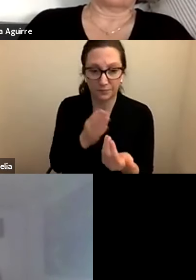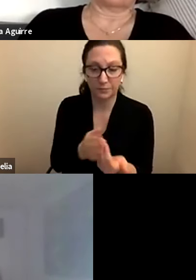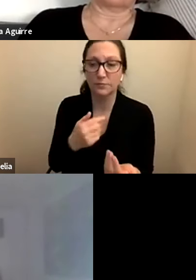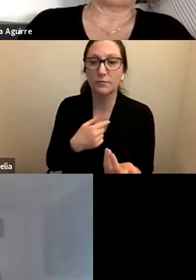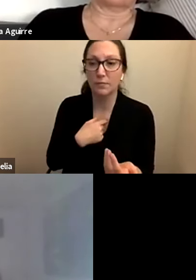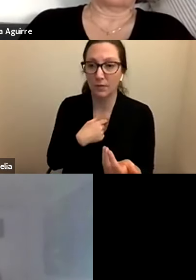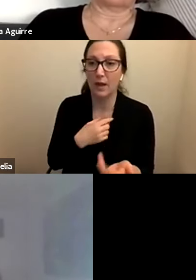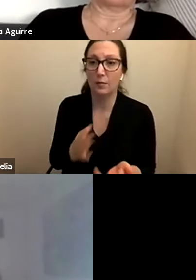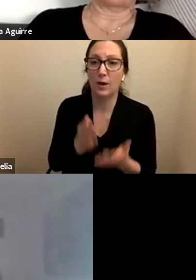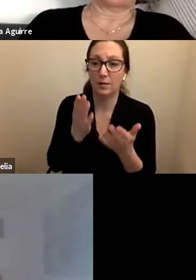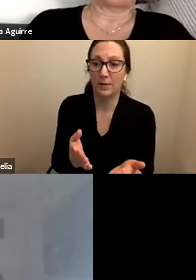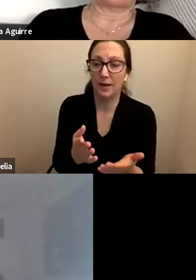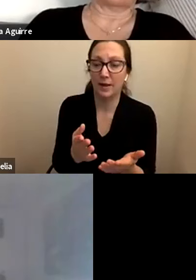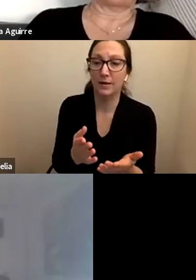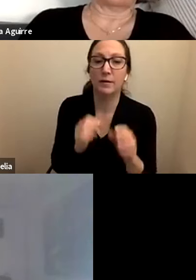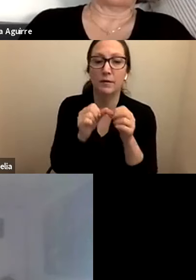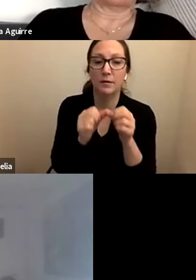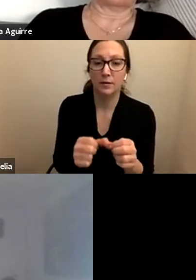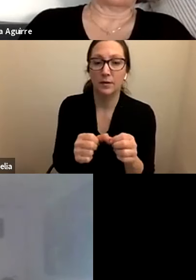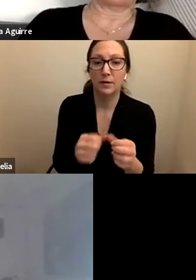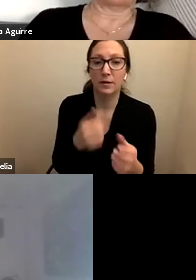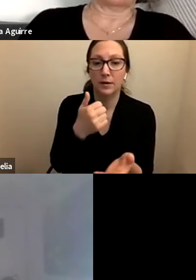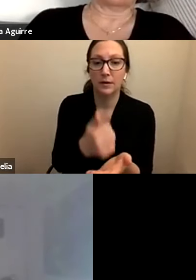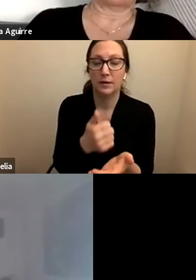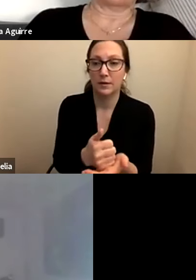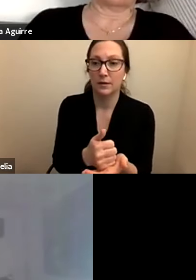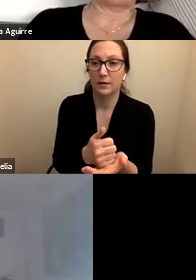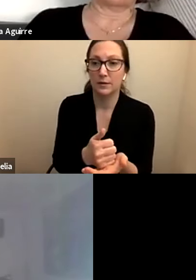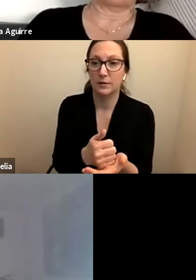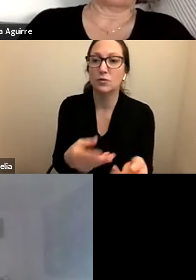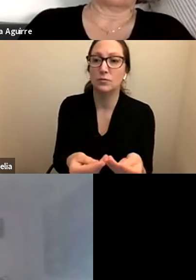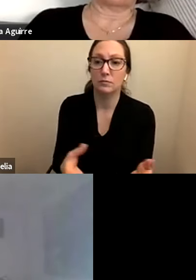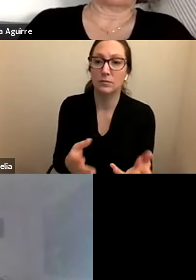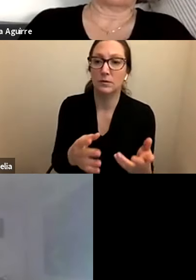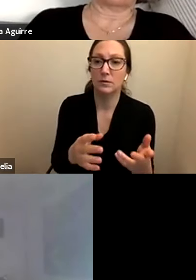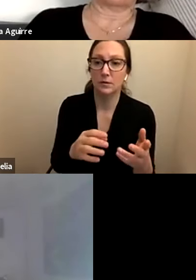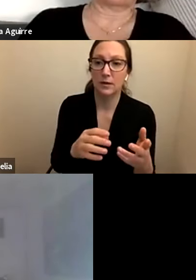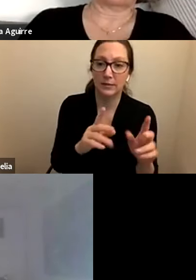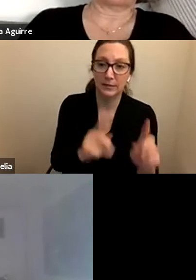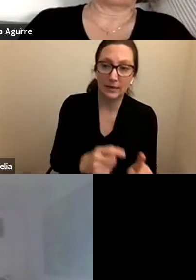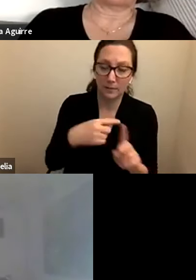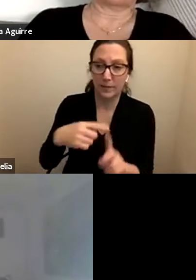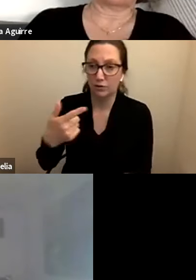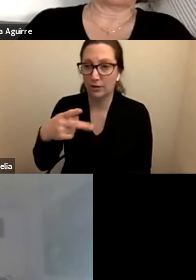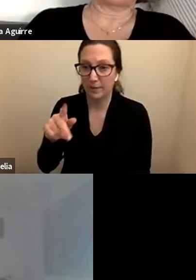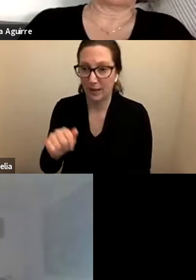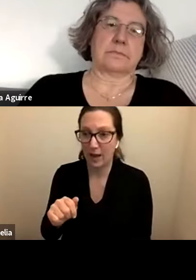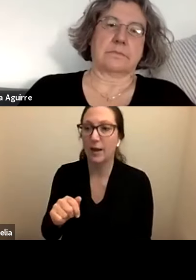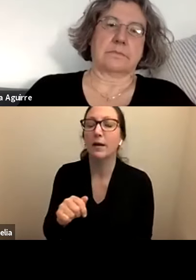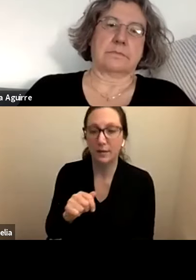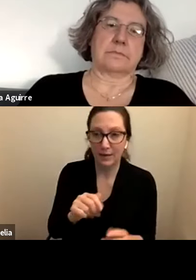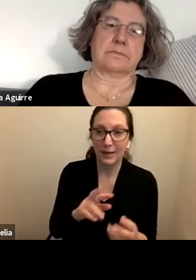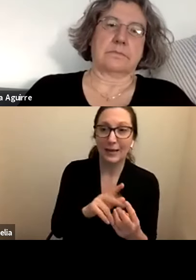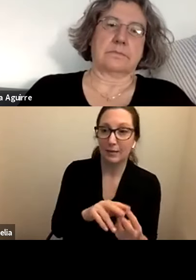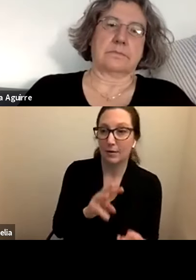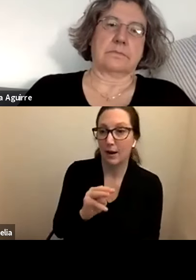measures. First, continue to administer exams along with GPA. I would recommend to use either the MCAS